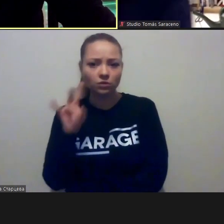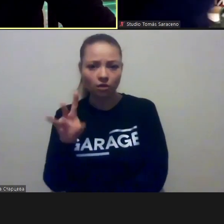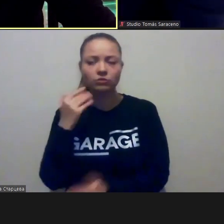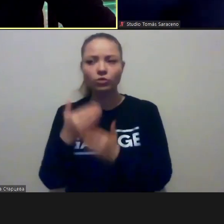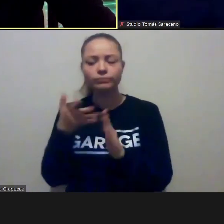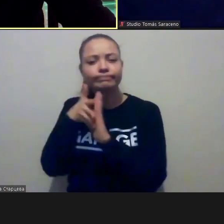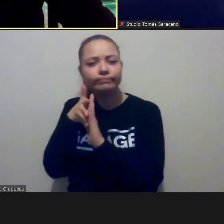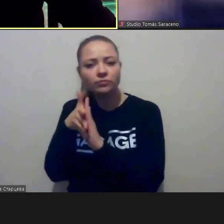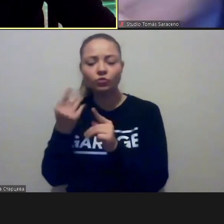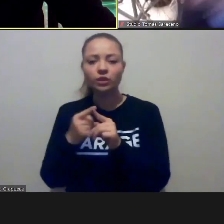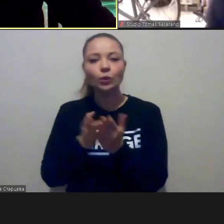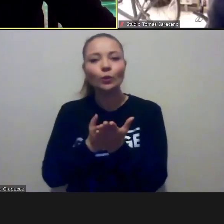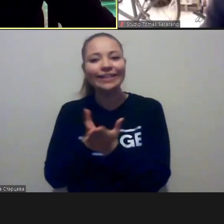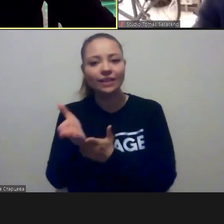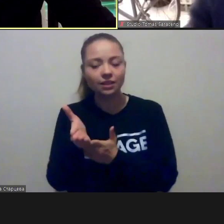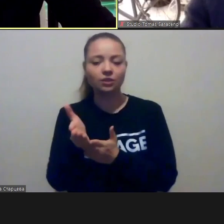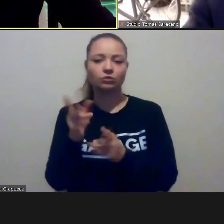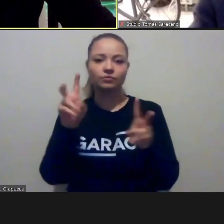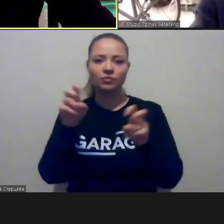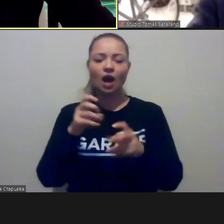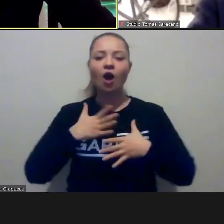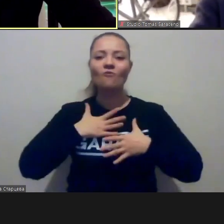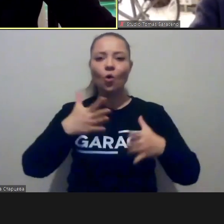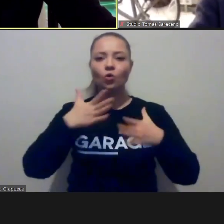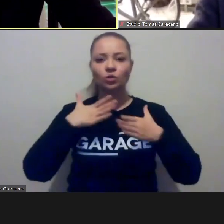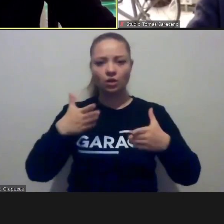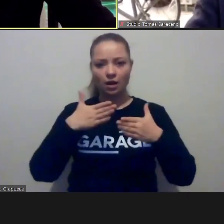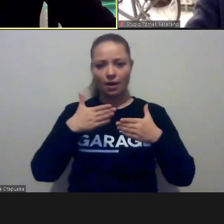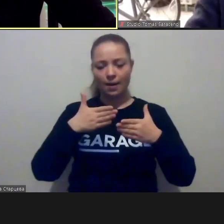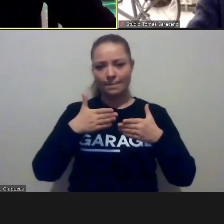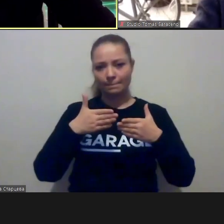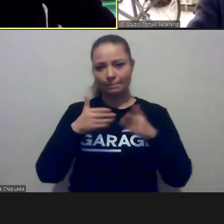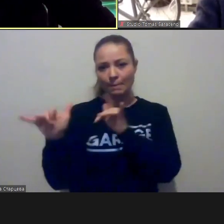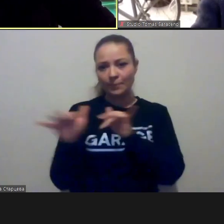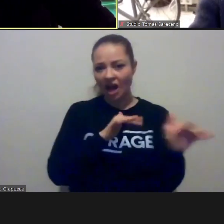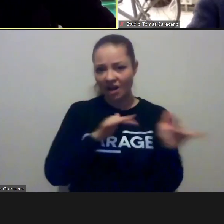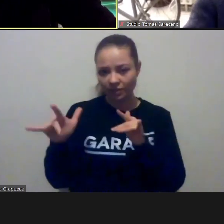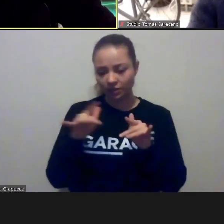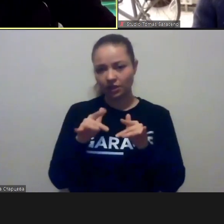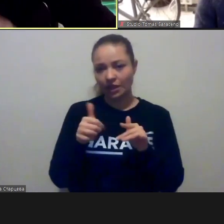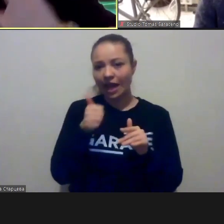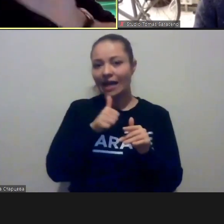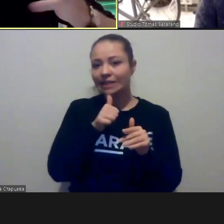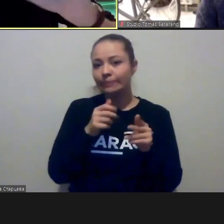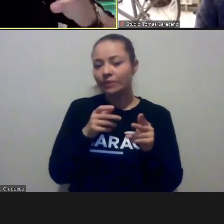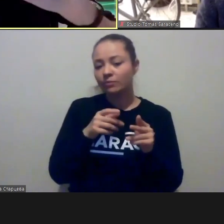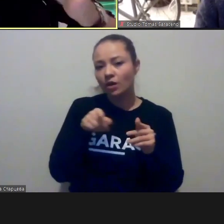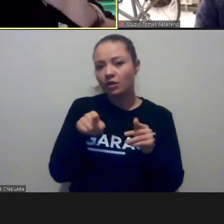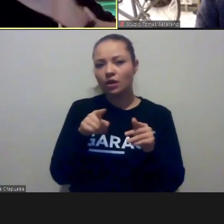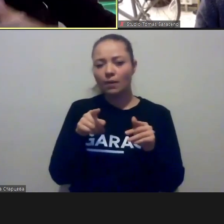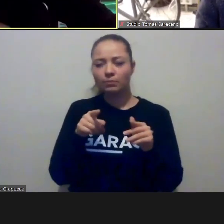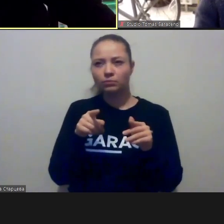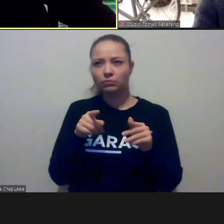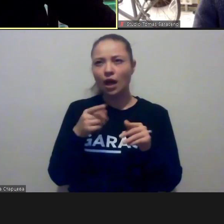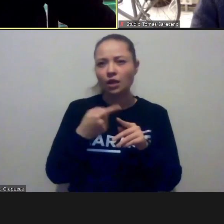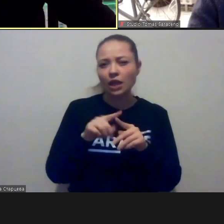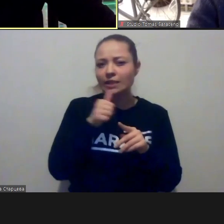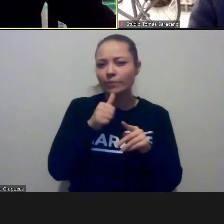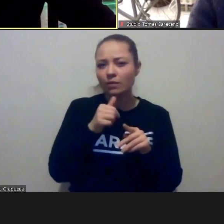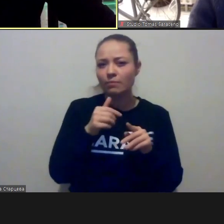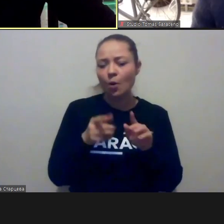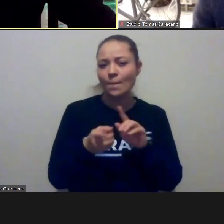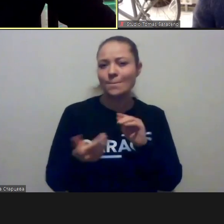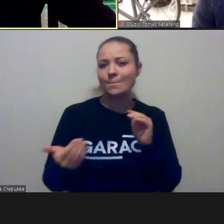And while developing this direction, air, flight, experiments,